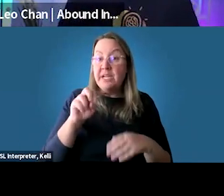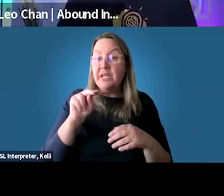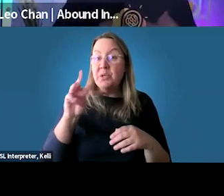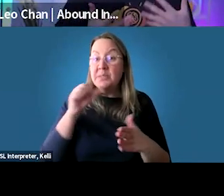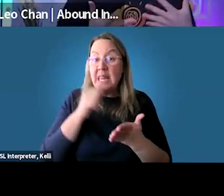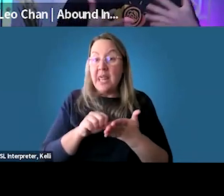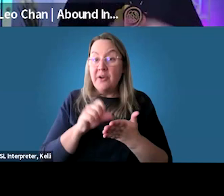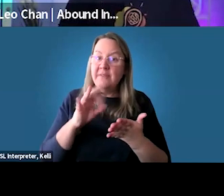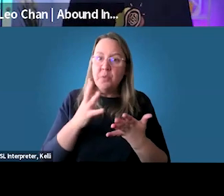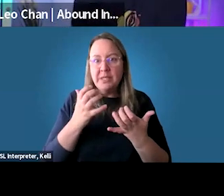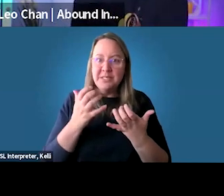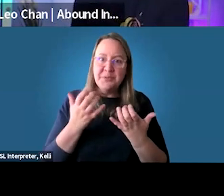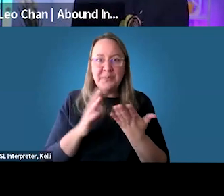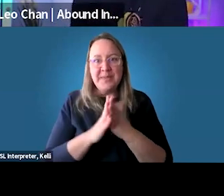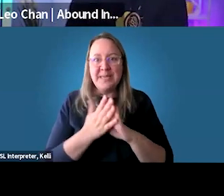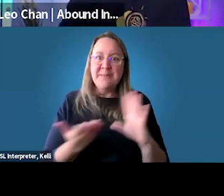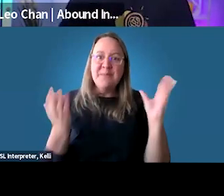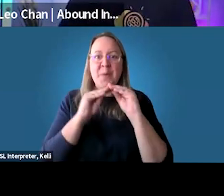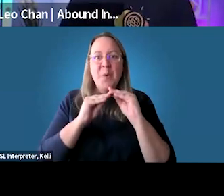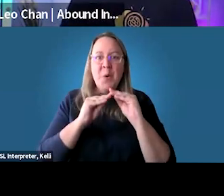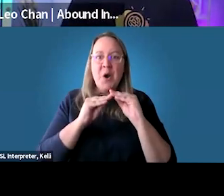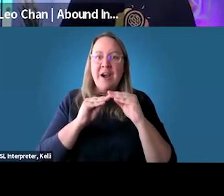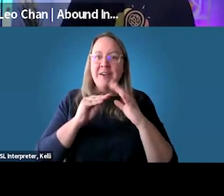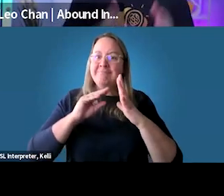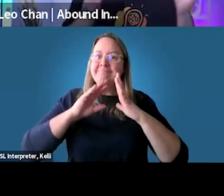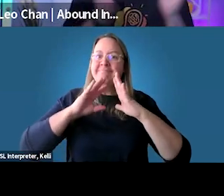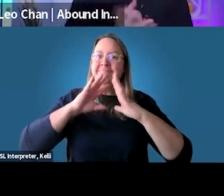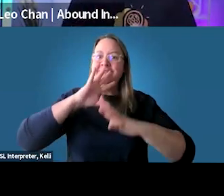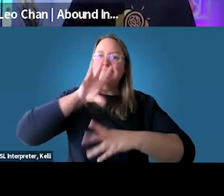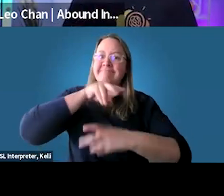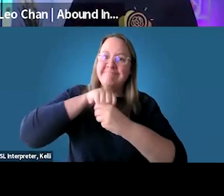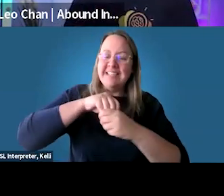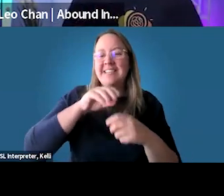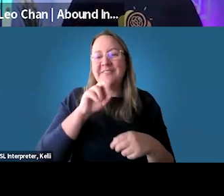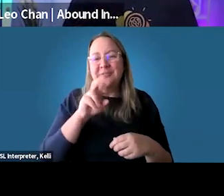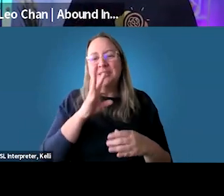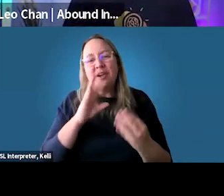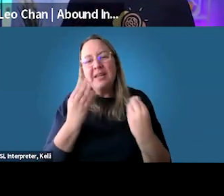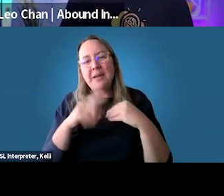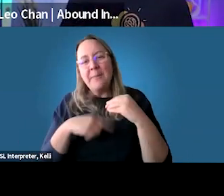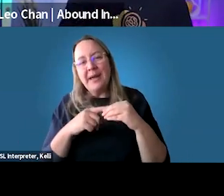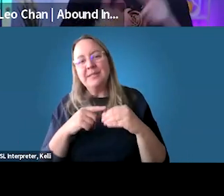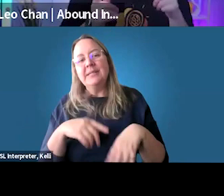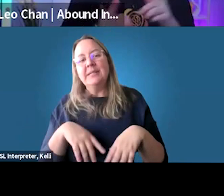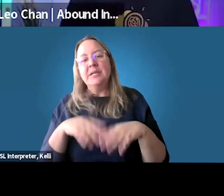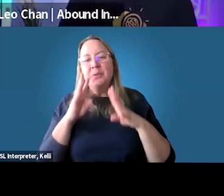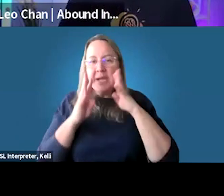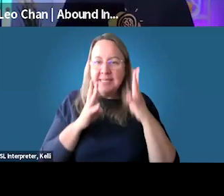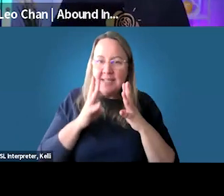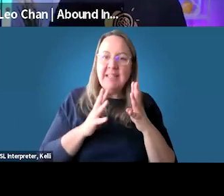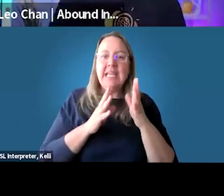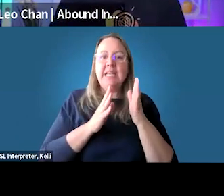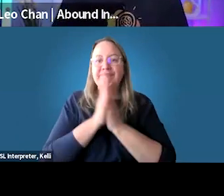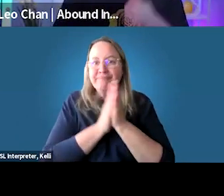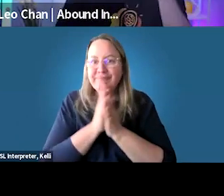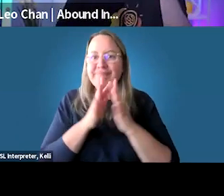to learn how to be indisruptible. That's what I call it. It's a free new. I talk a lot about innovation, creativity, and Lego.